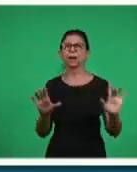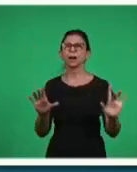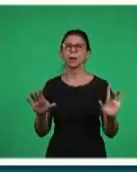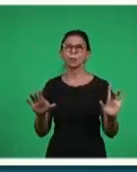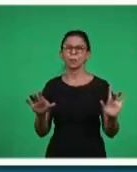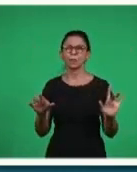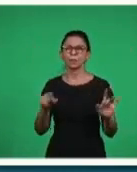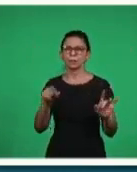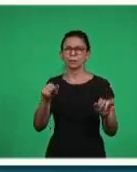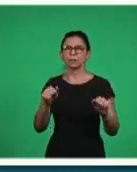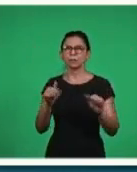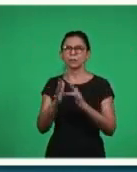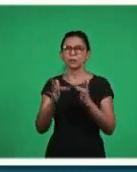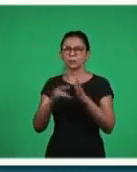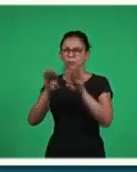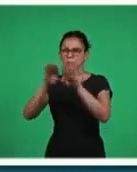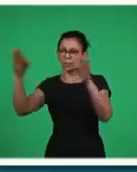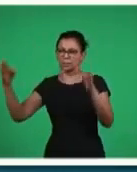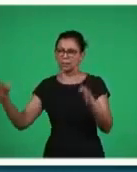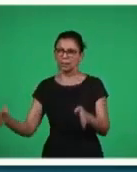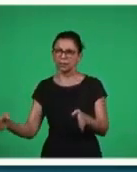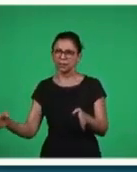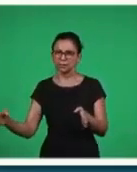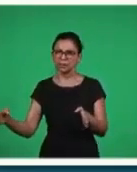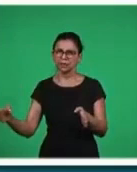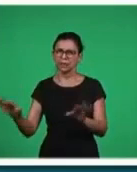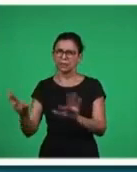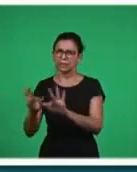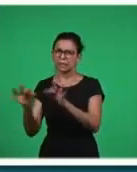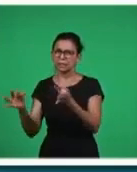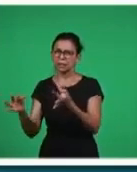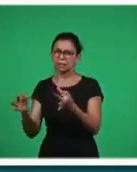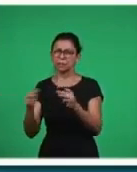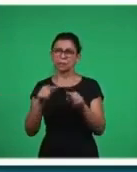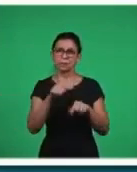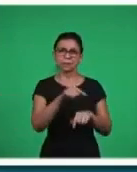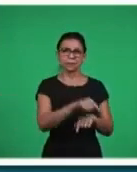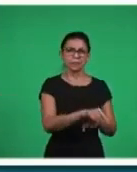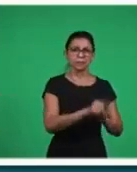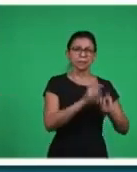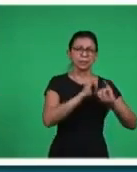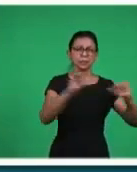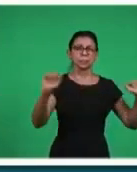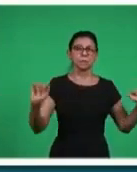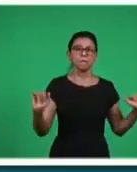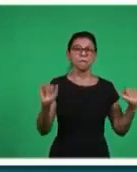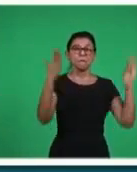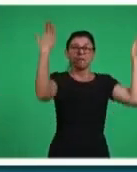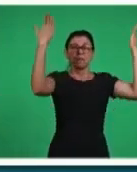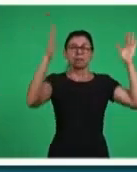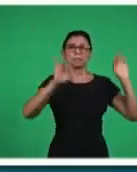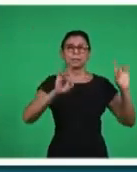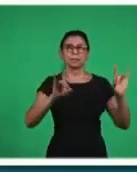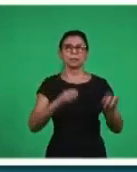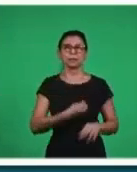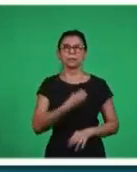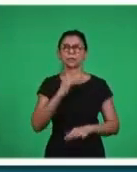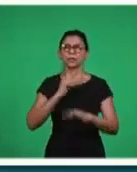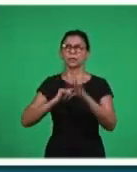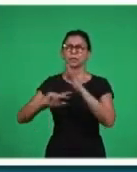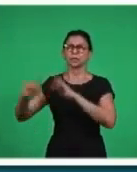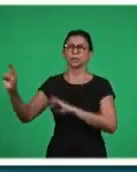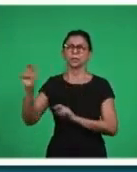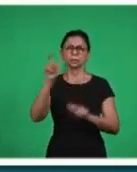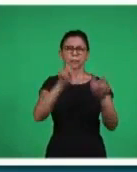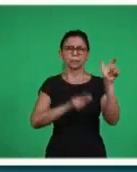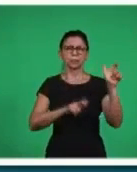supper. When Jesus was sitting at the table, it was a small supper for this life here, but he proclaims a great supper, which is a supper for the eternal